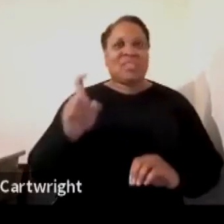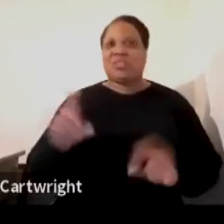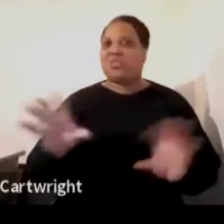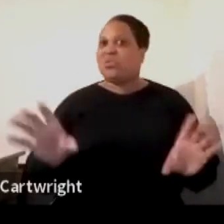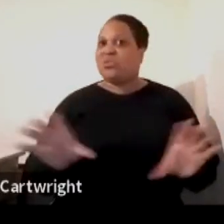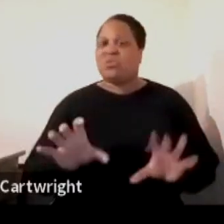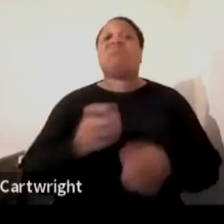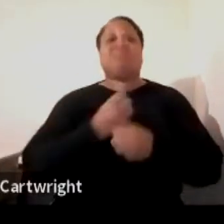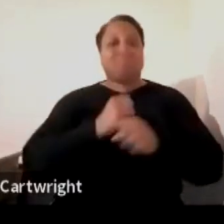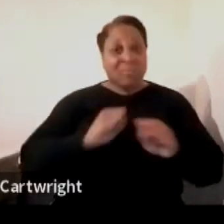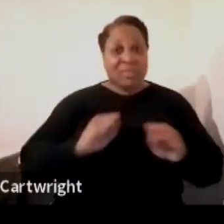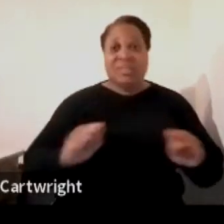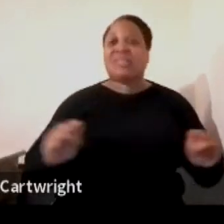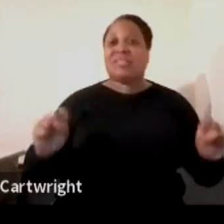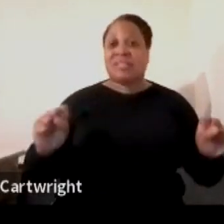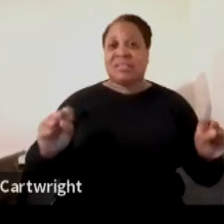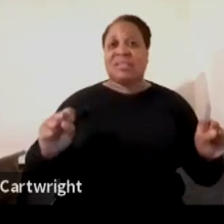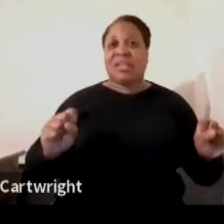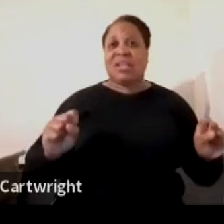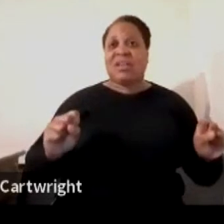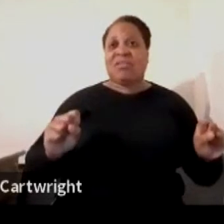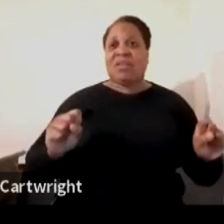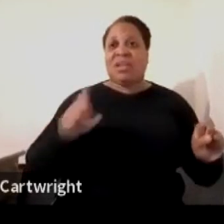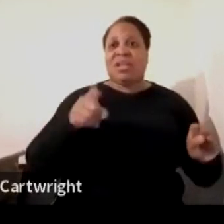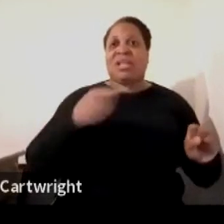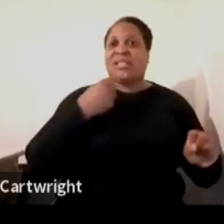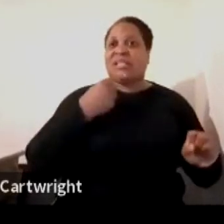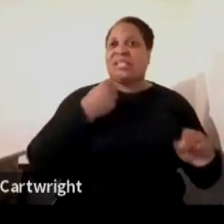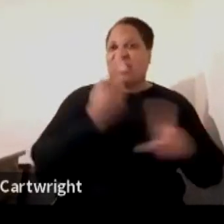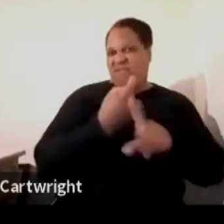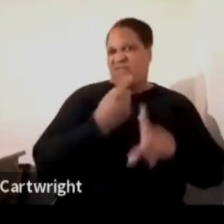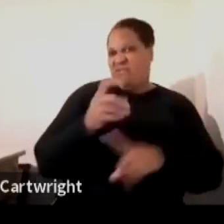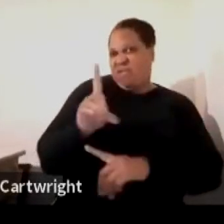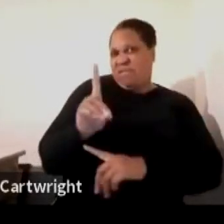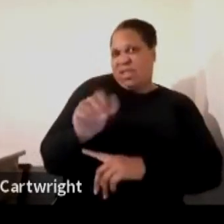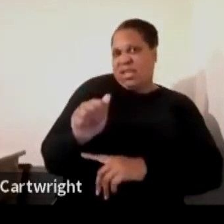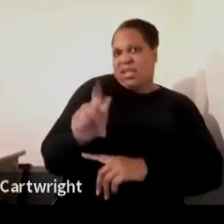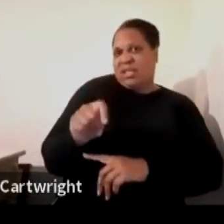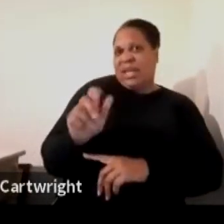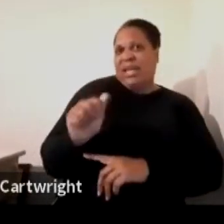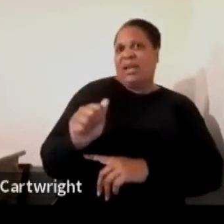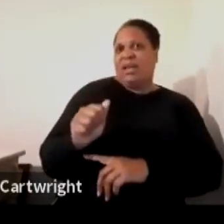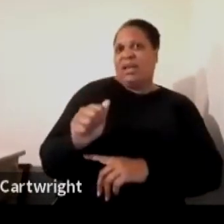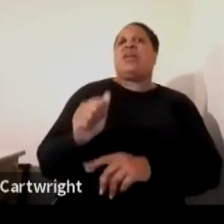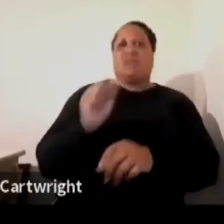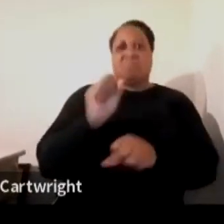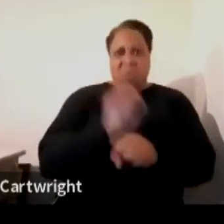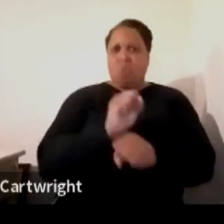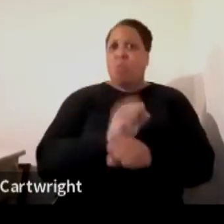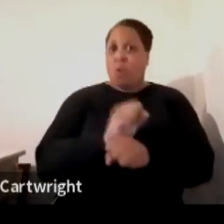safe. As the CMO has indicated from the data, they work, and that's why they've all been approved.